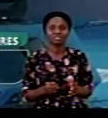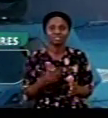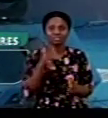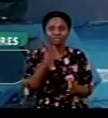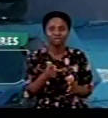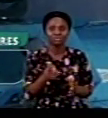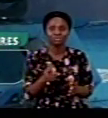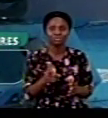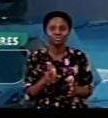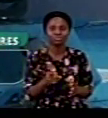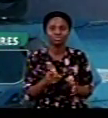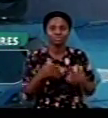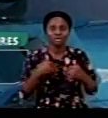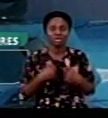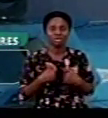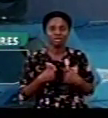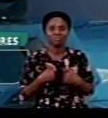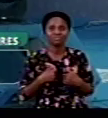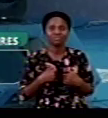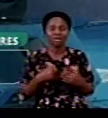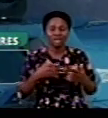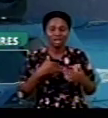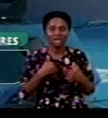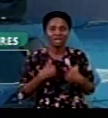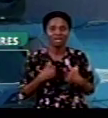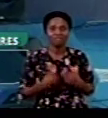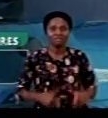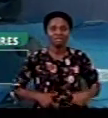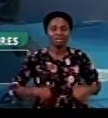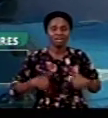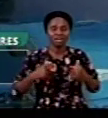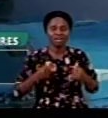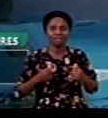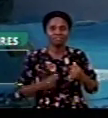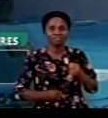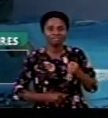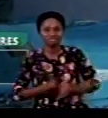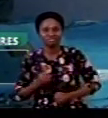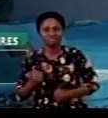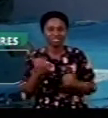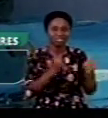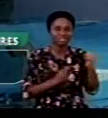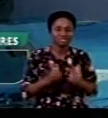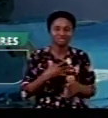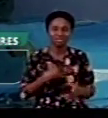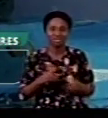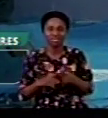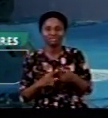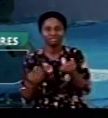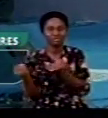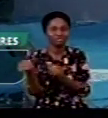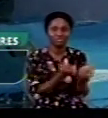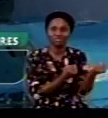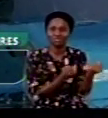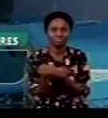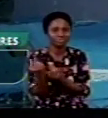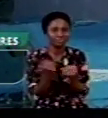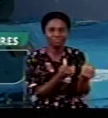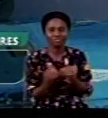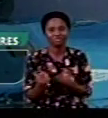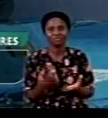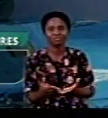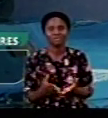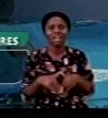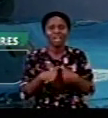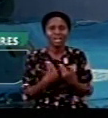the guilt and the condemnation is there. All those bitter things, we confess them, we correct them, we counter